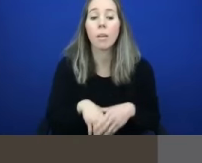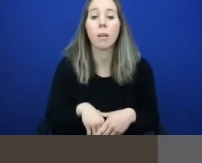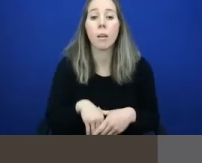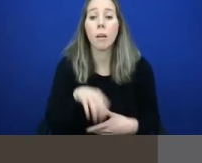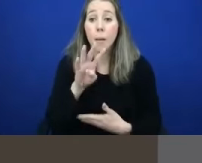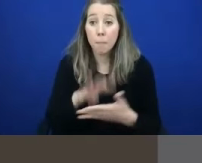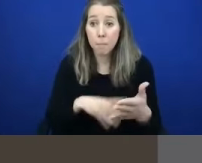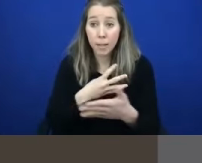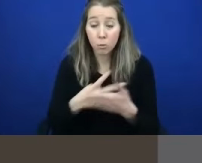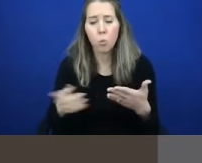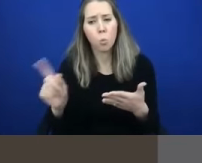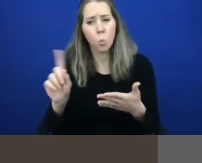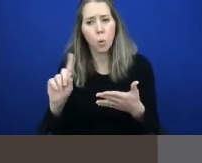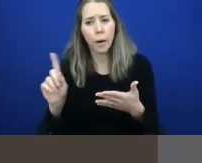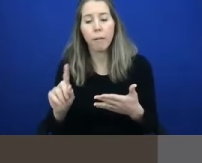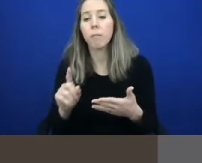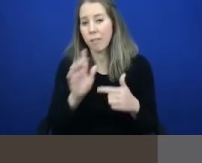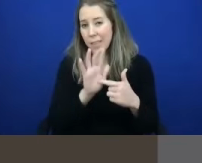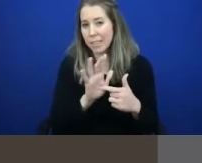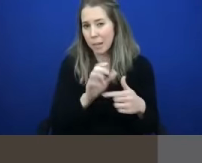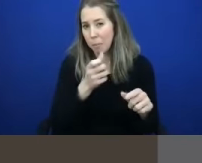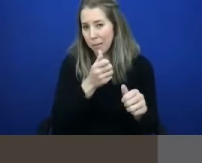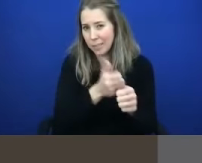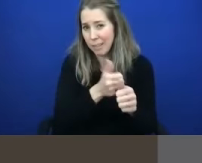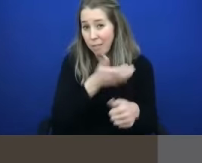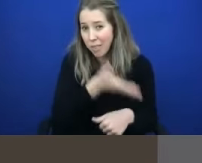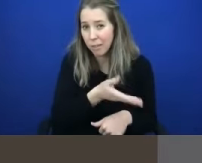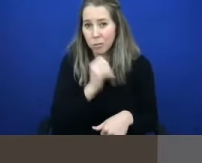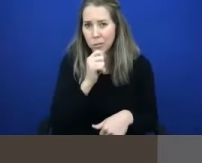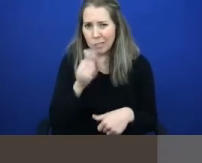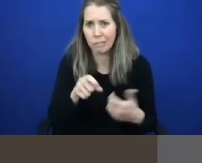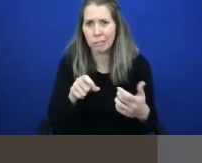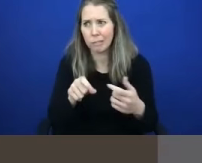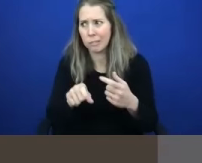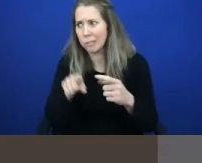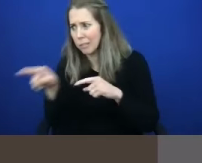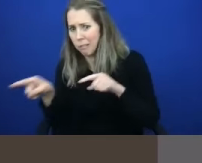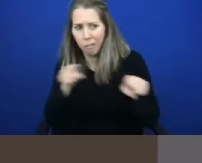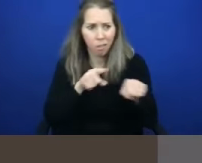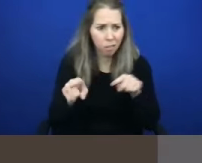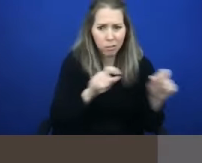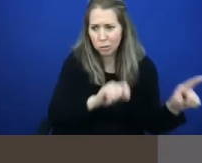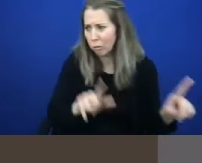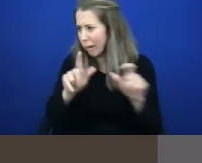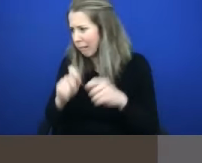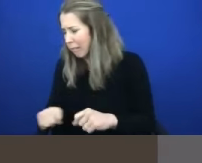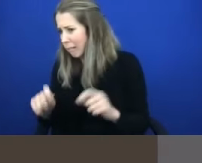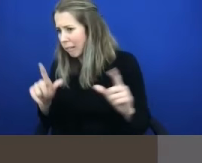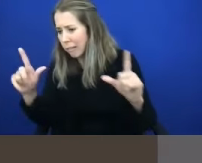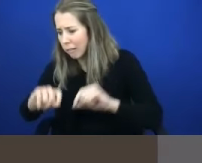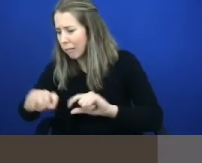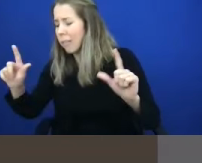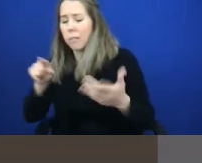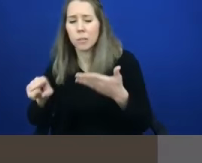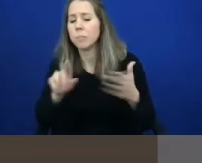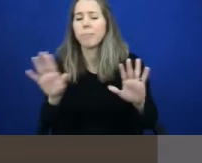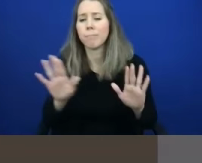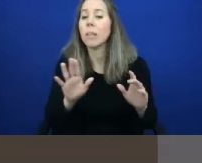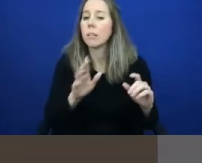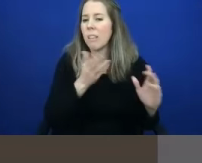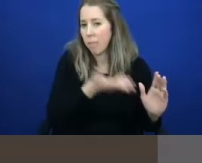is located on the artifact itself, so you don't have to worry about kind of going back and forth between screens or whatever. And so we've